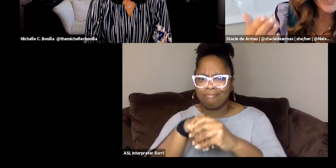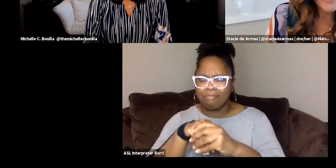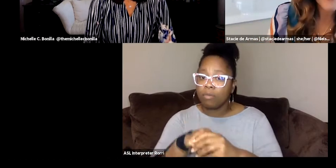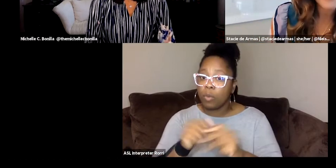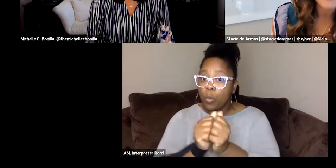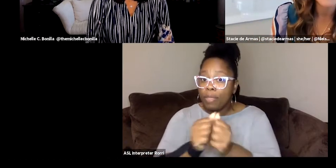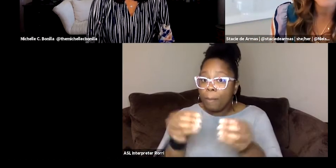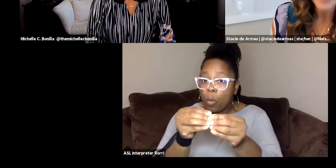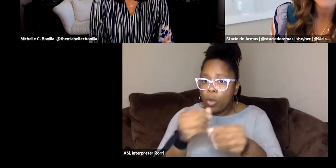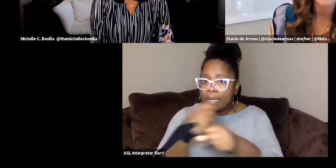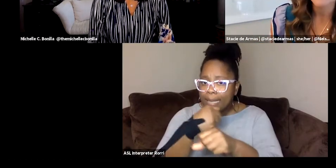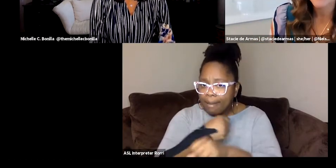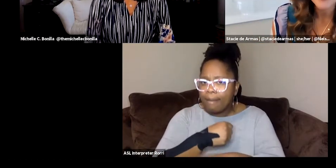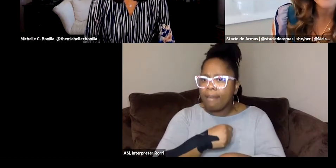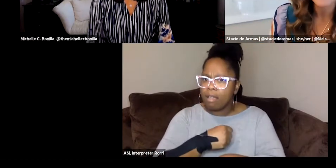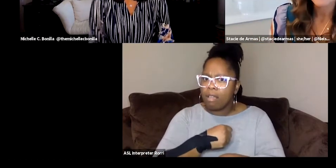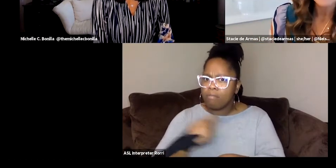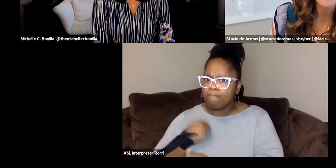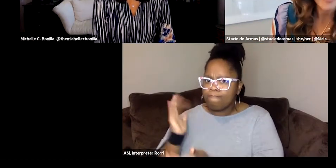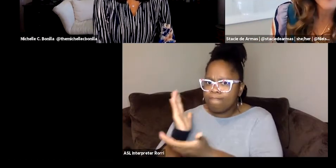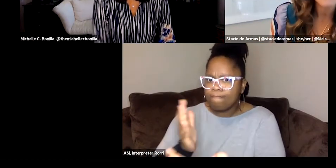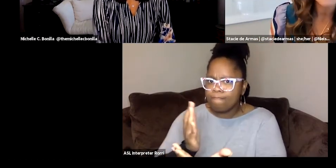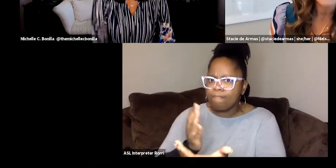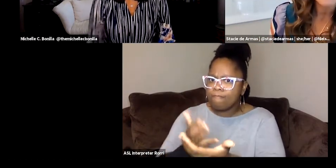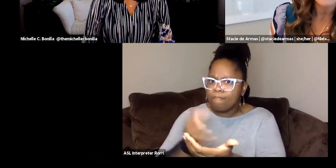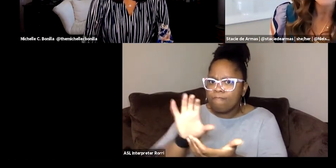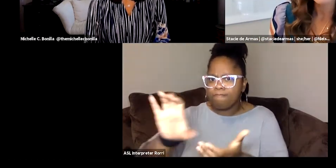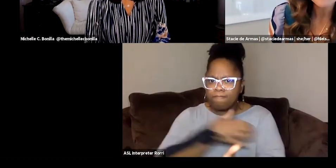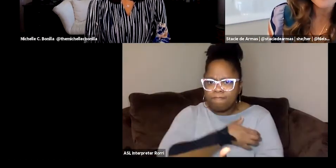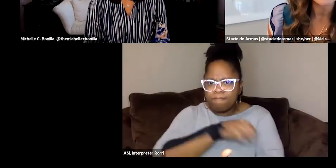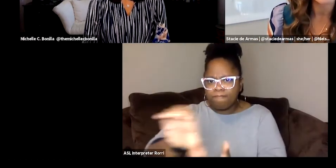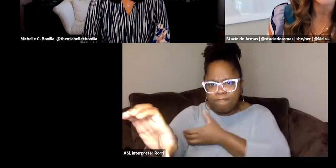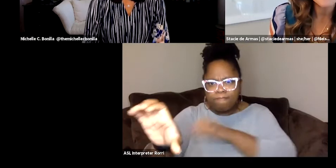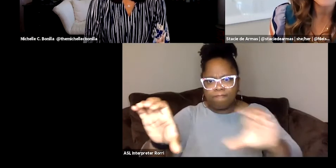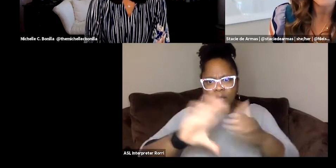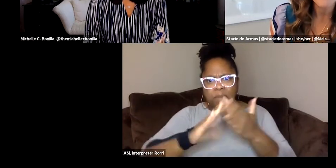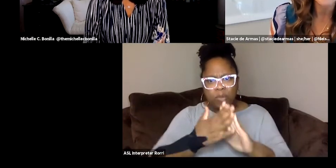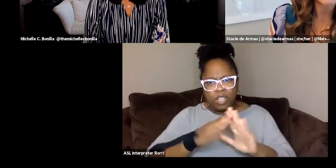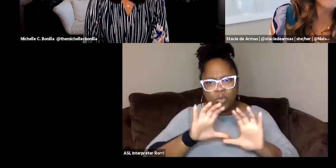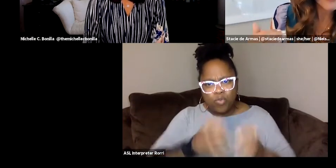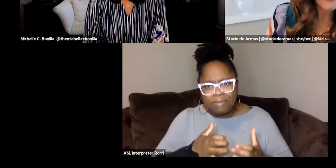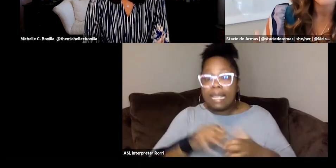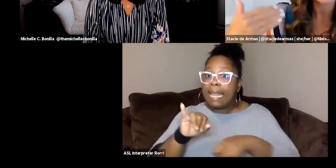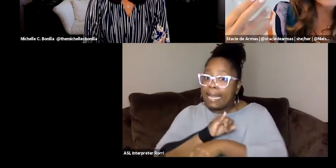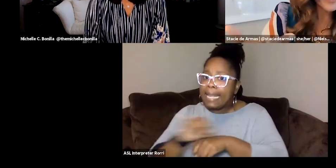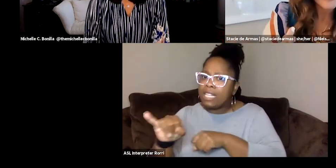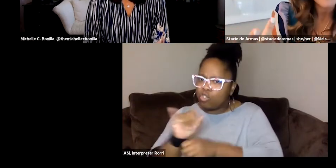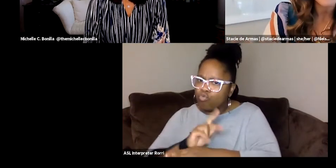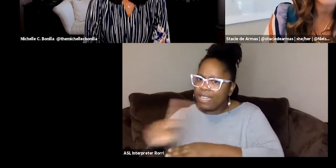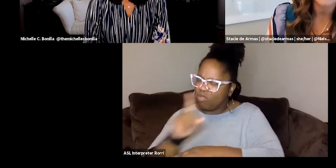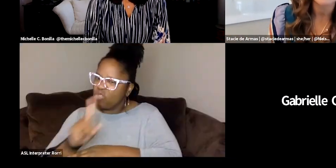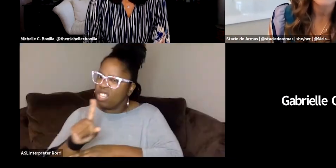we're bringing forward, we are empowering community groups and others and industry to really stand forward and hold the